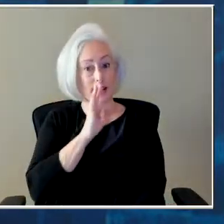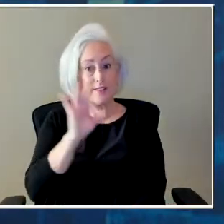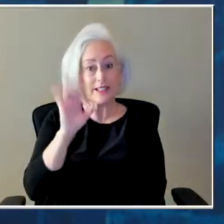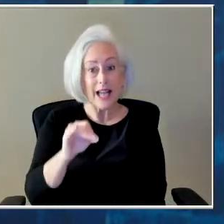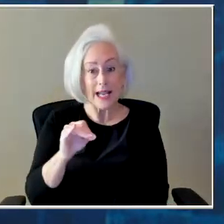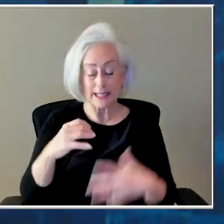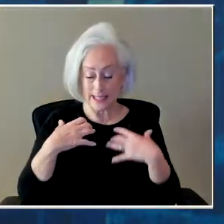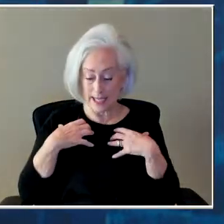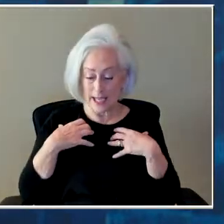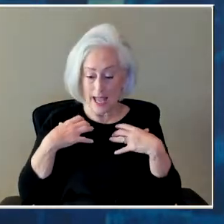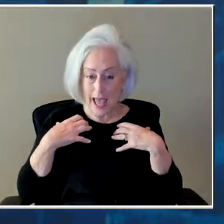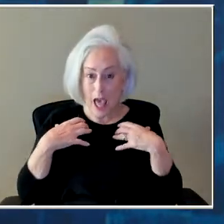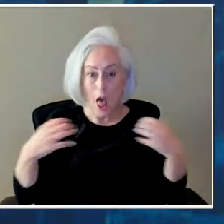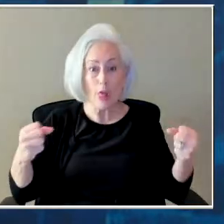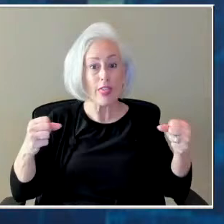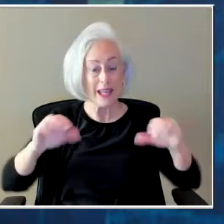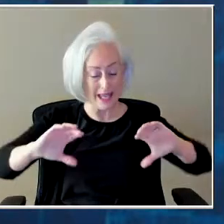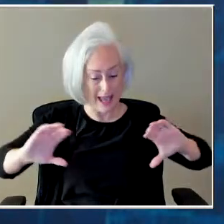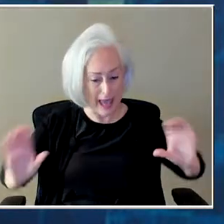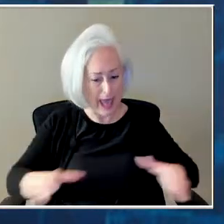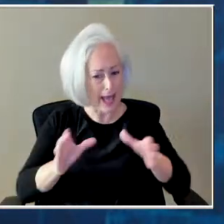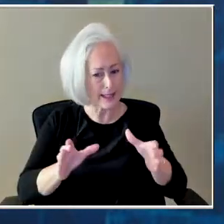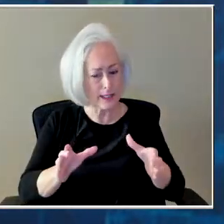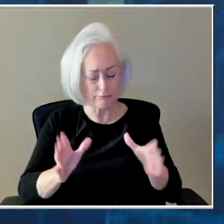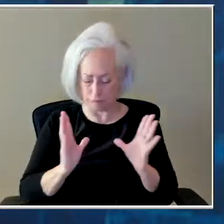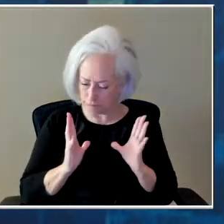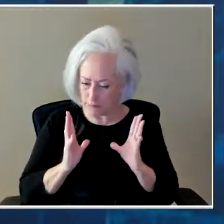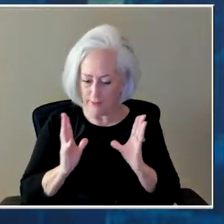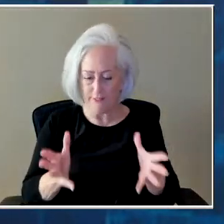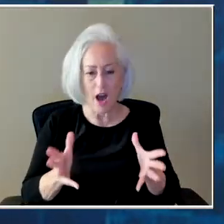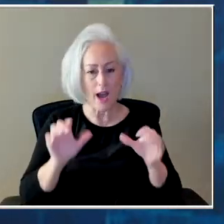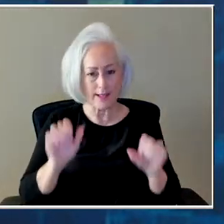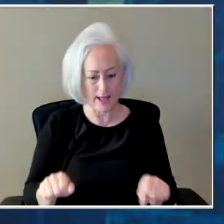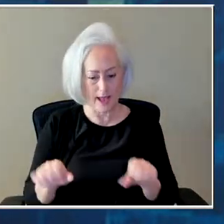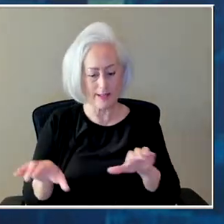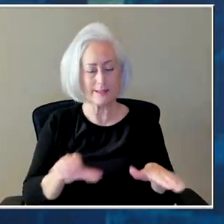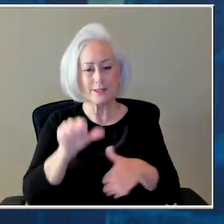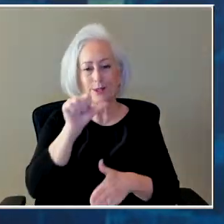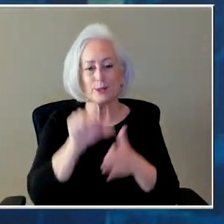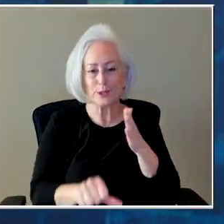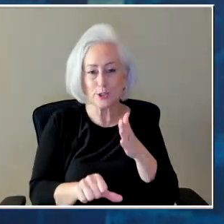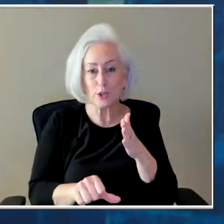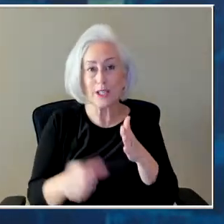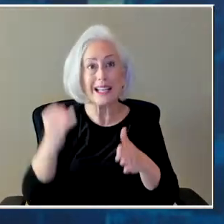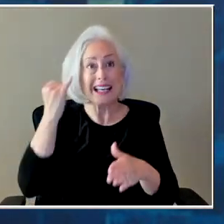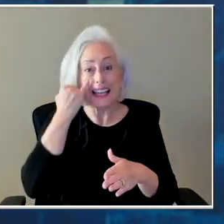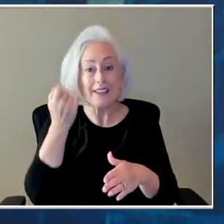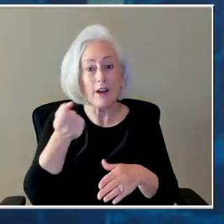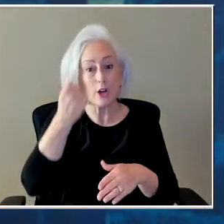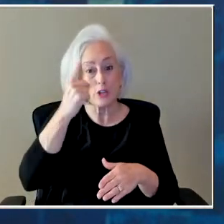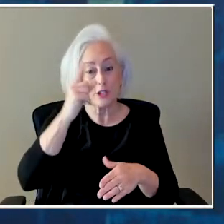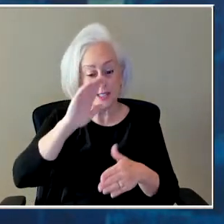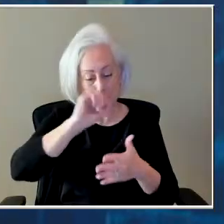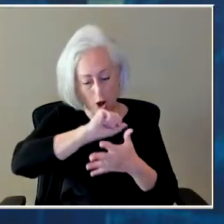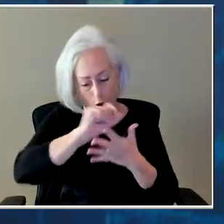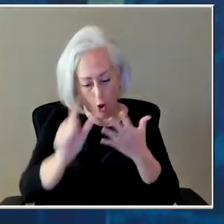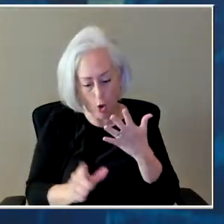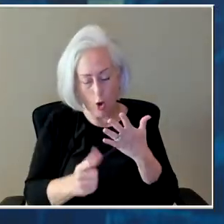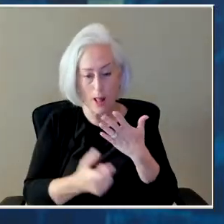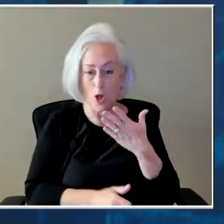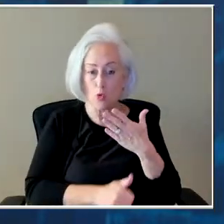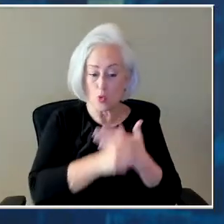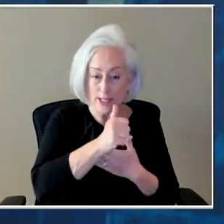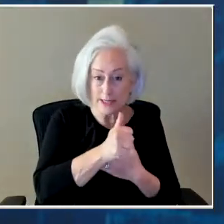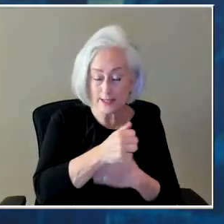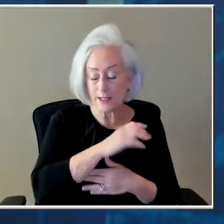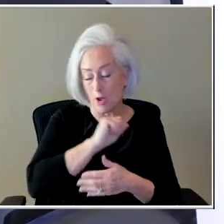fine candidate to undergo a surgical procedure, again, as long as you understand the risks and the benefits and you understand the